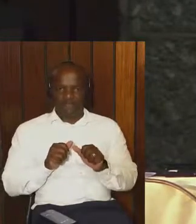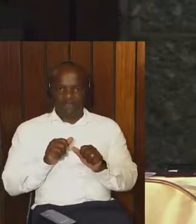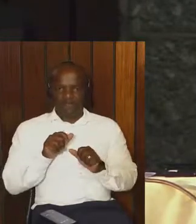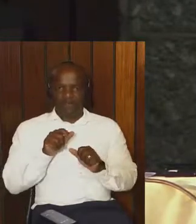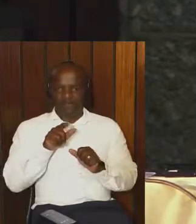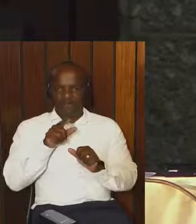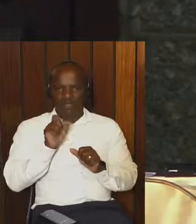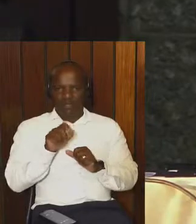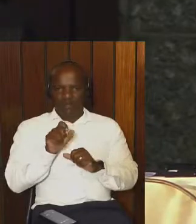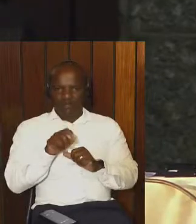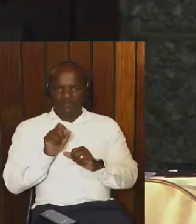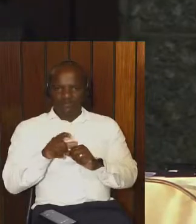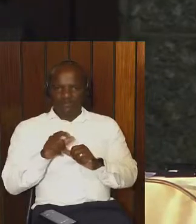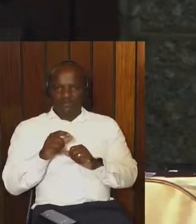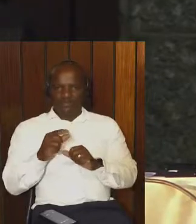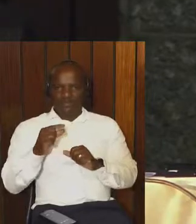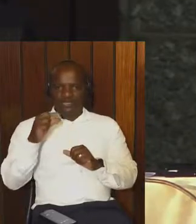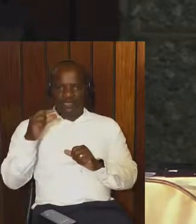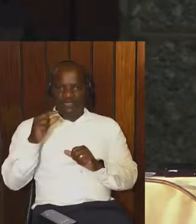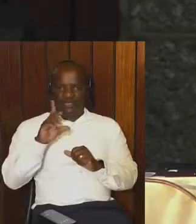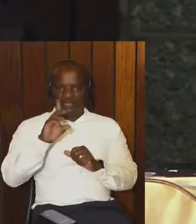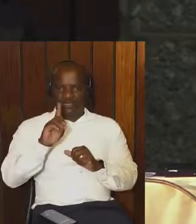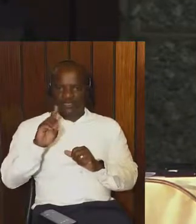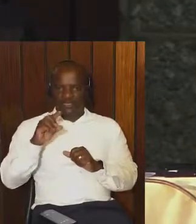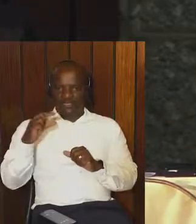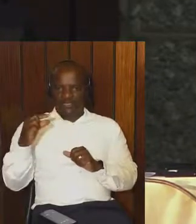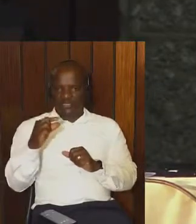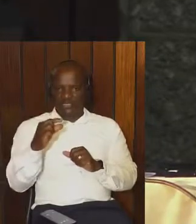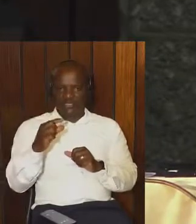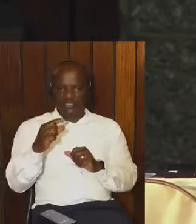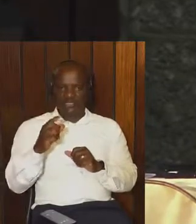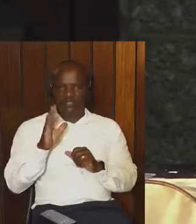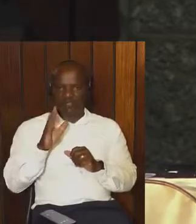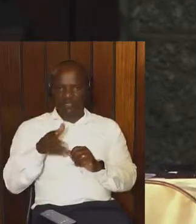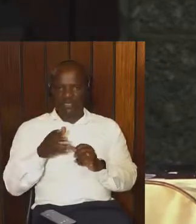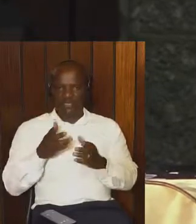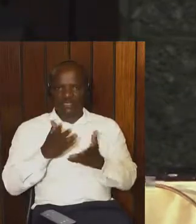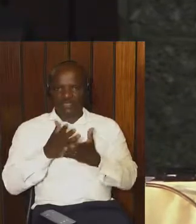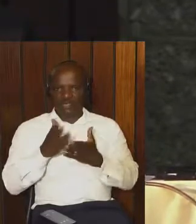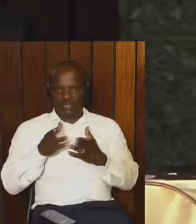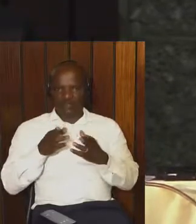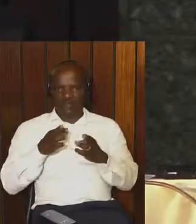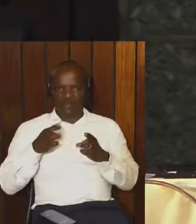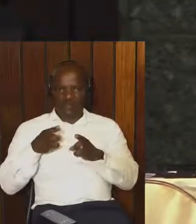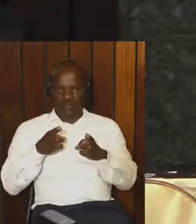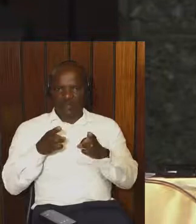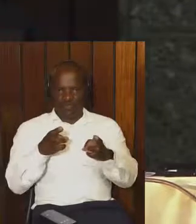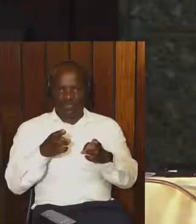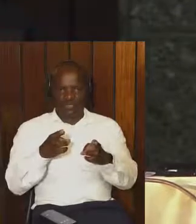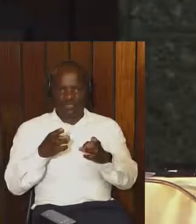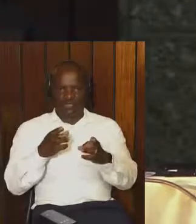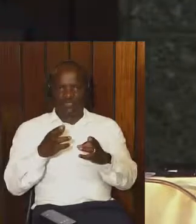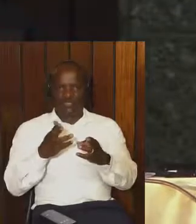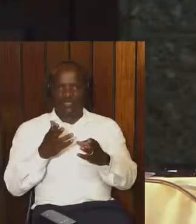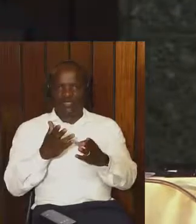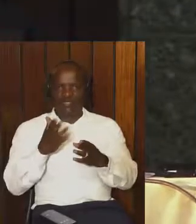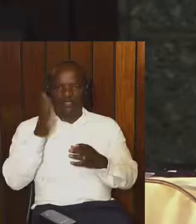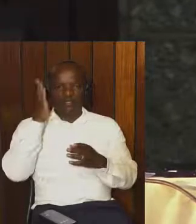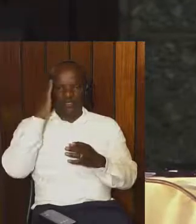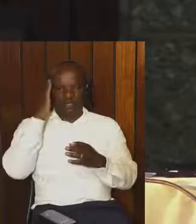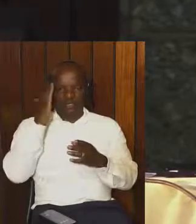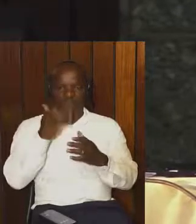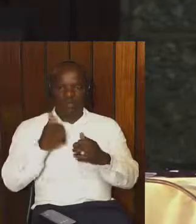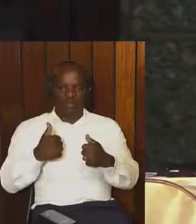say the DDG will just go into some detail on some of the roads, but we know that the impact of